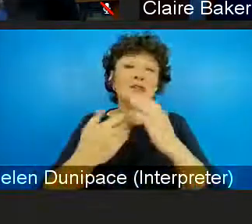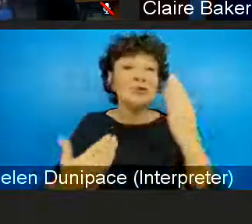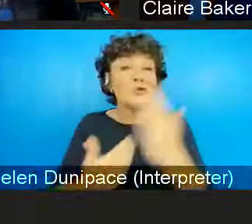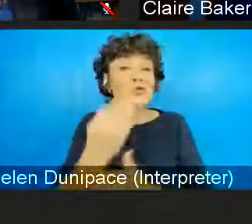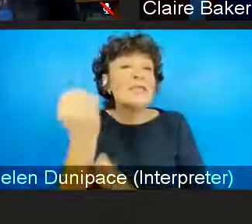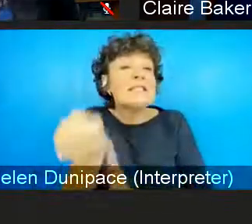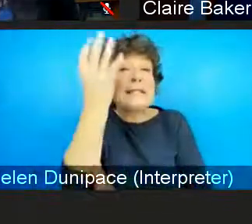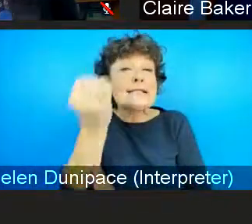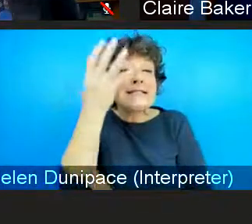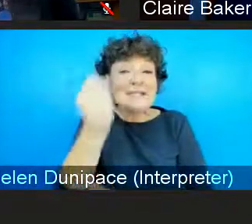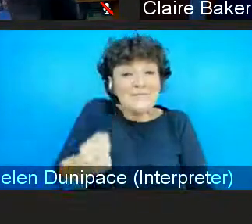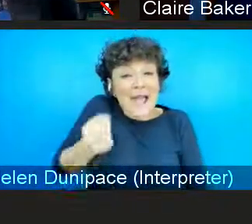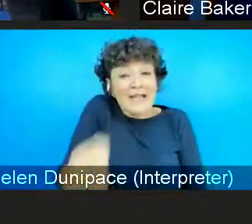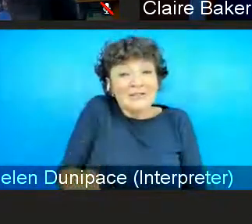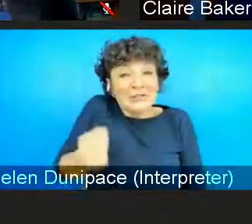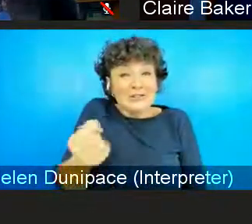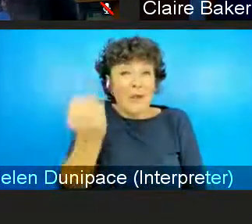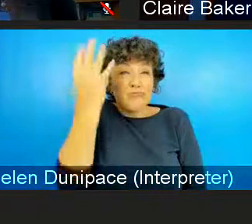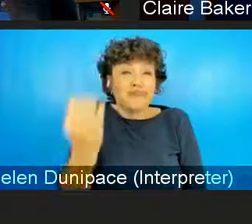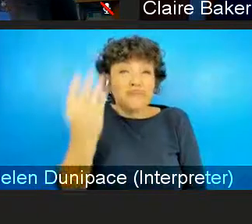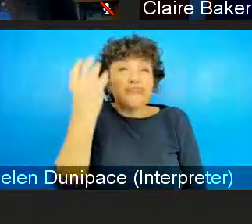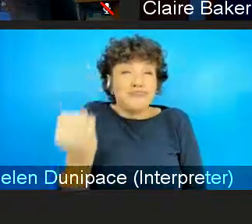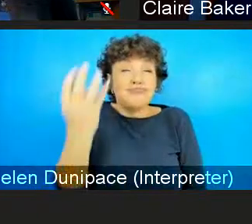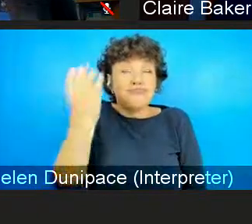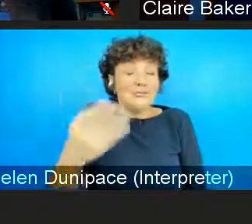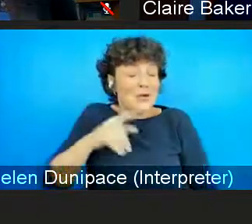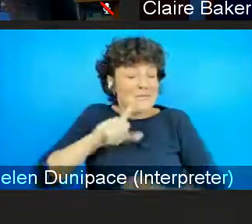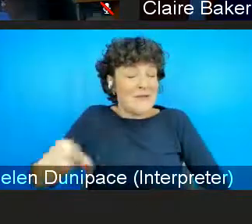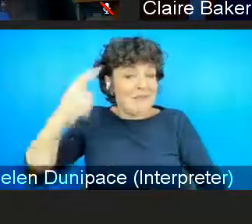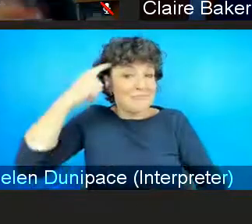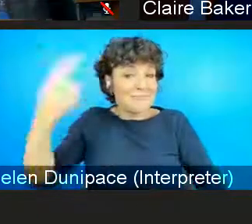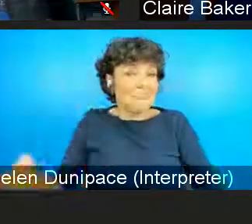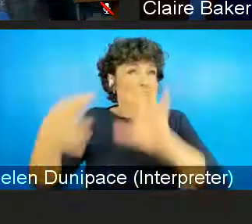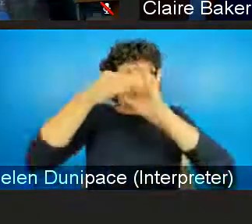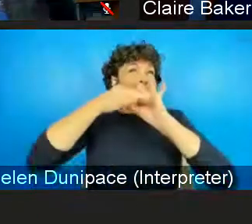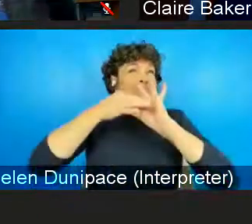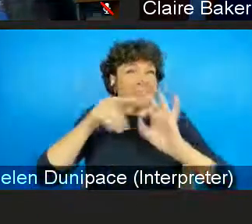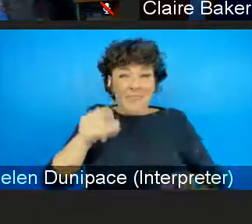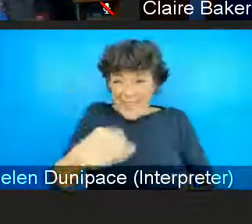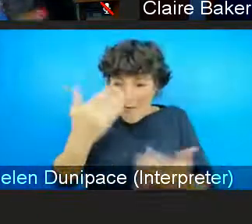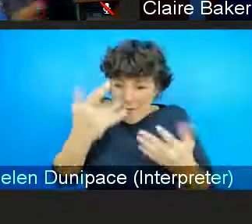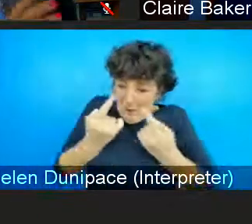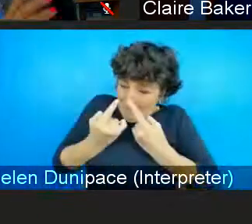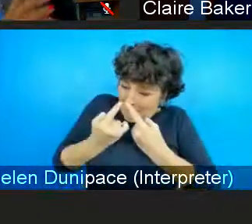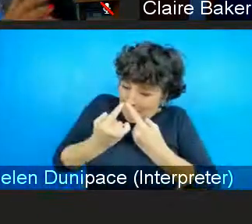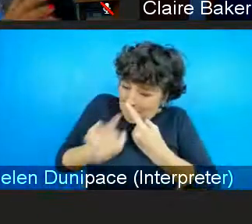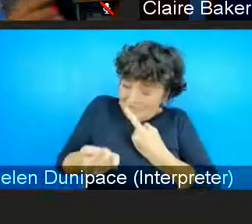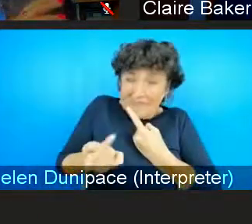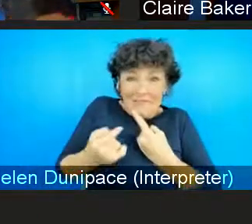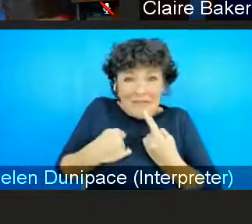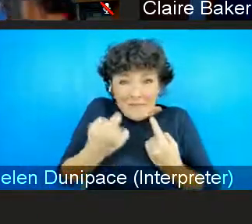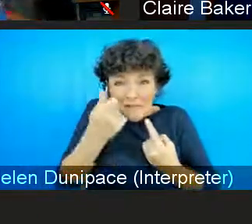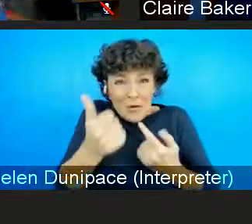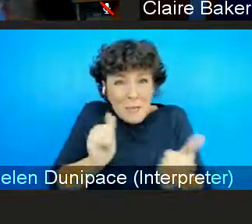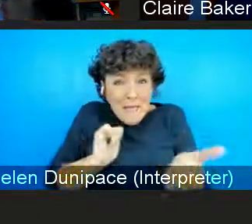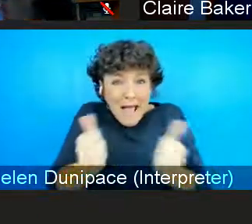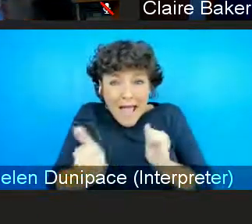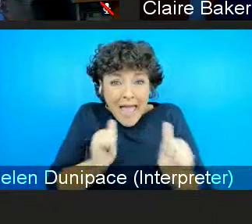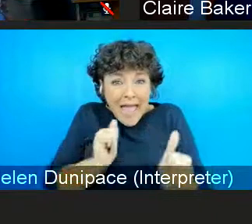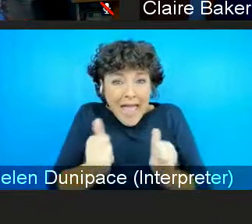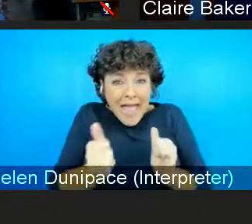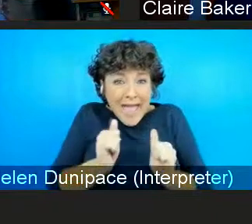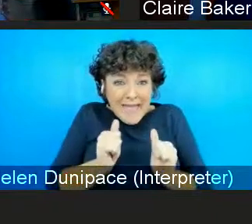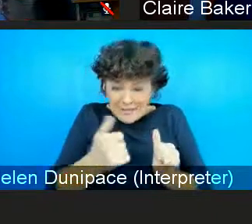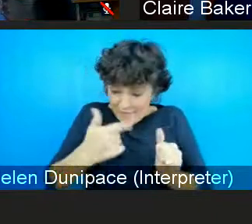Industrial Revolution. And it's kind of not lost on me that it's only just up the Clyde, you know, a few miles that you know, along